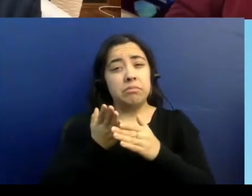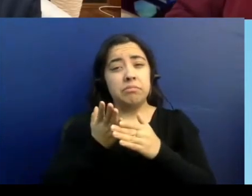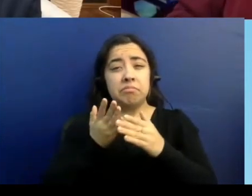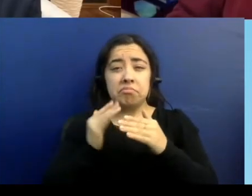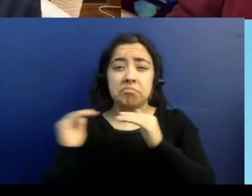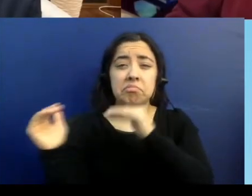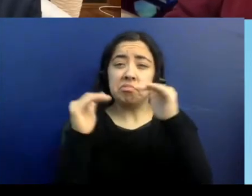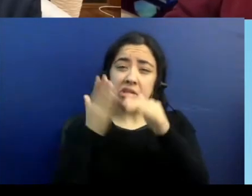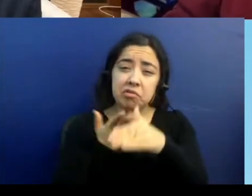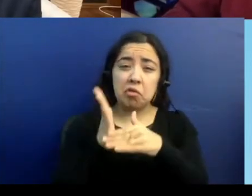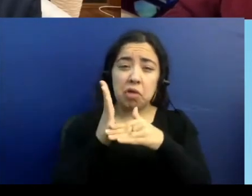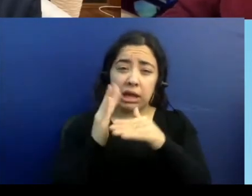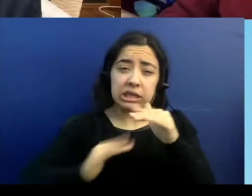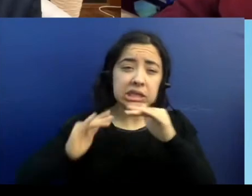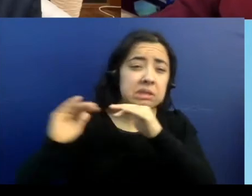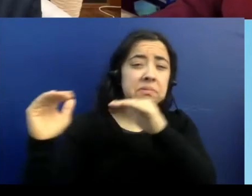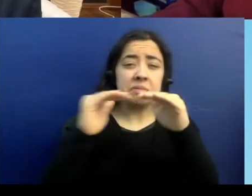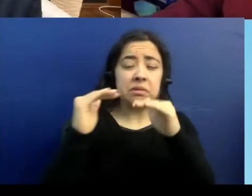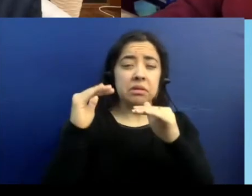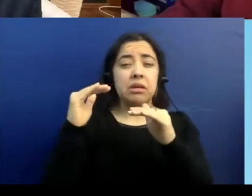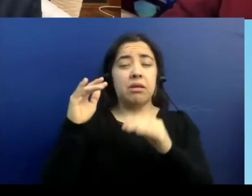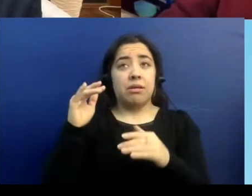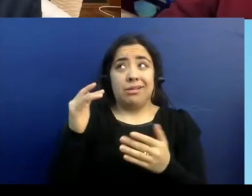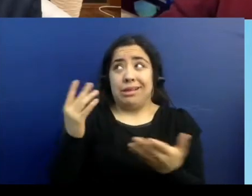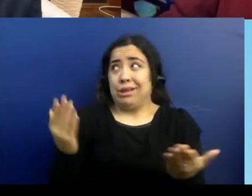it's so even today, here we are